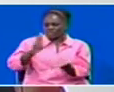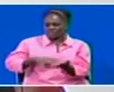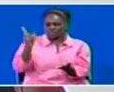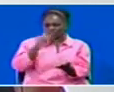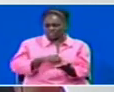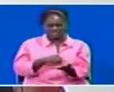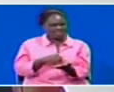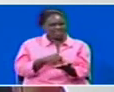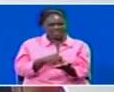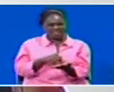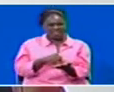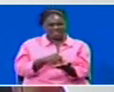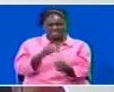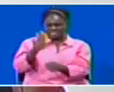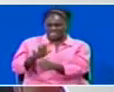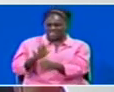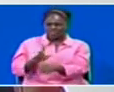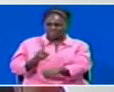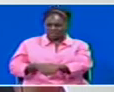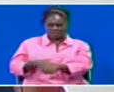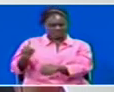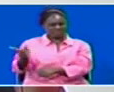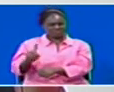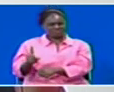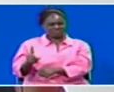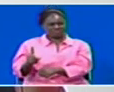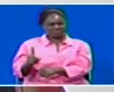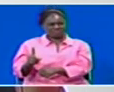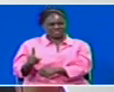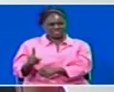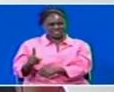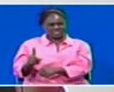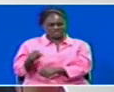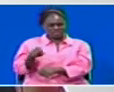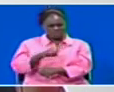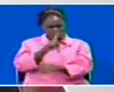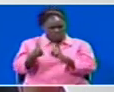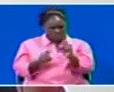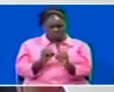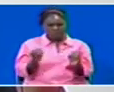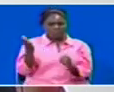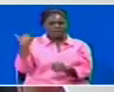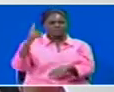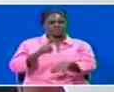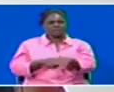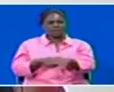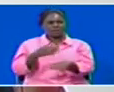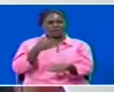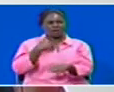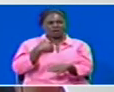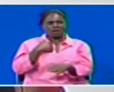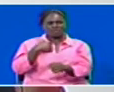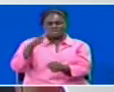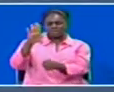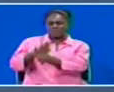registration period, or the tyranny of numbers. Mm-hmm. Because I think these are statements that we don't interrogate very well, because the last time there was this so-called tyranny